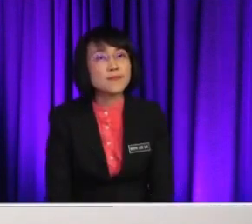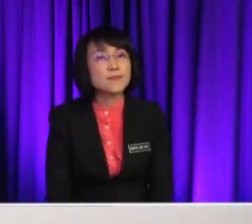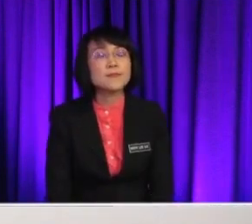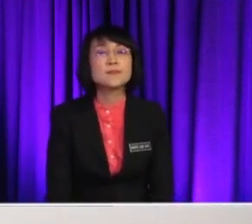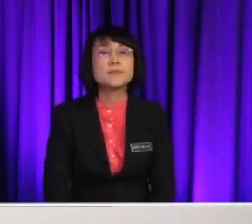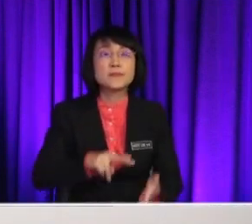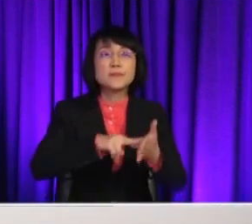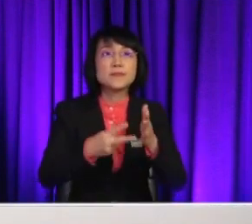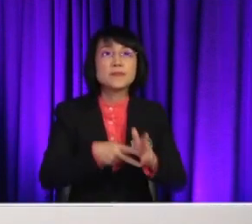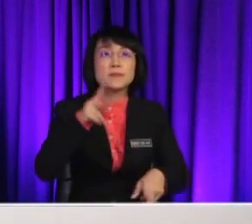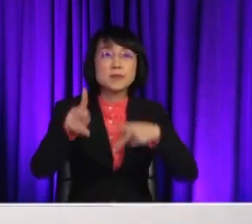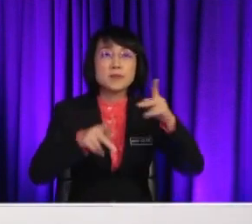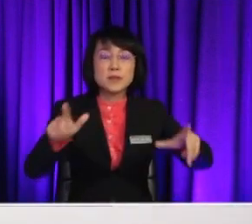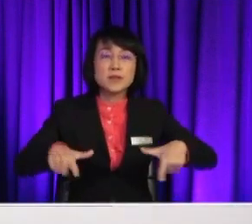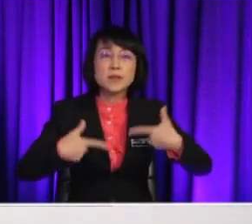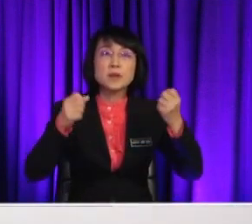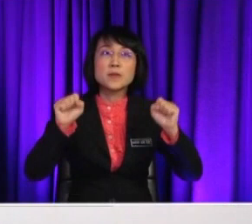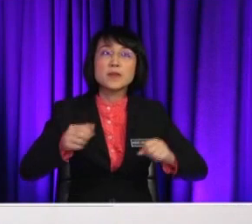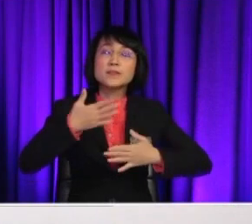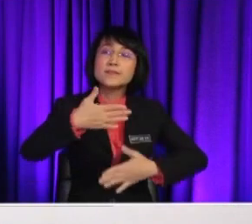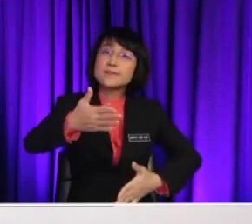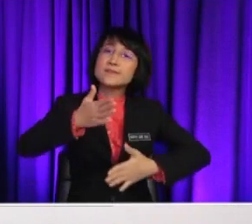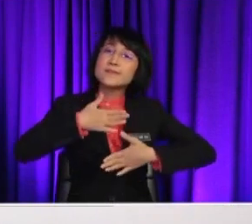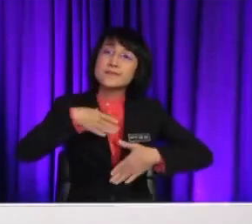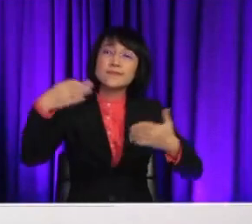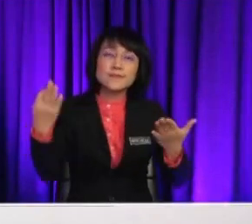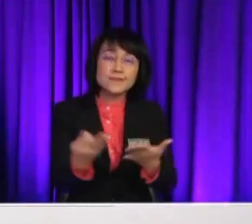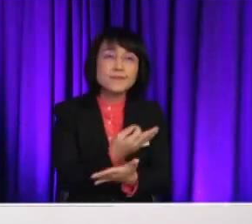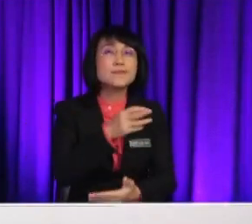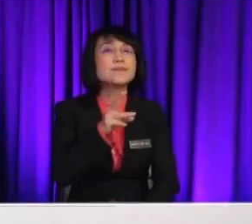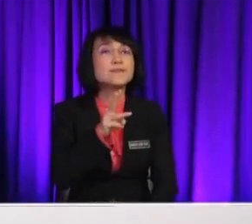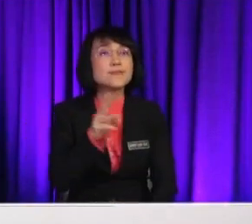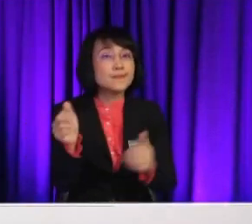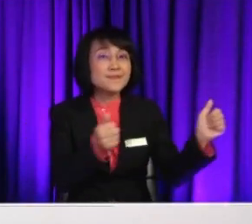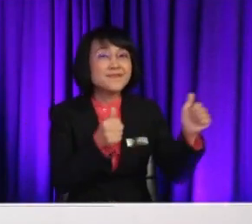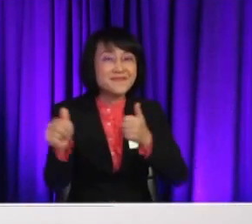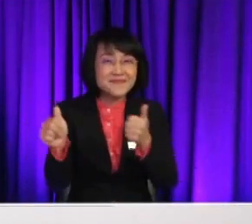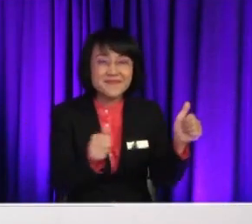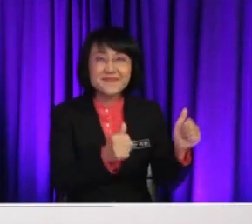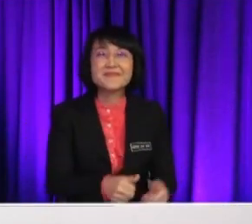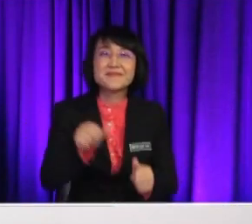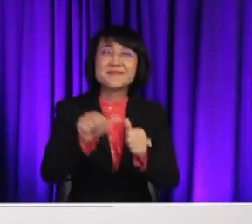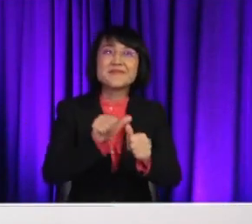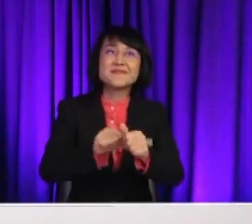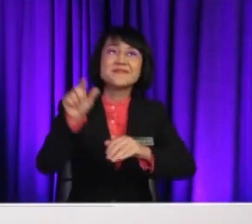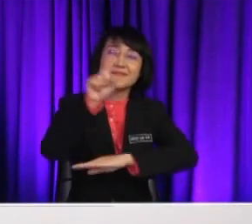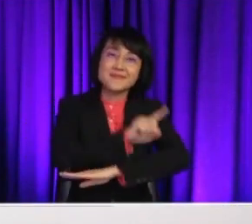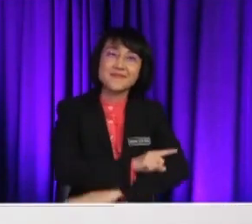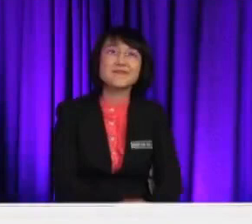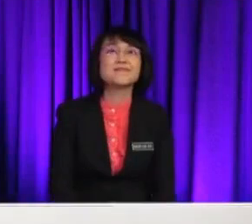there can breathe fresh air every day. Do you agree with me, Jashan? Yes, I see eye to eye with